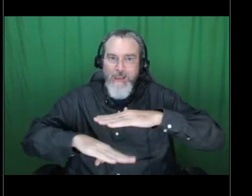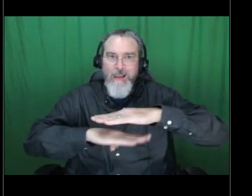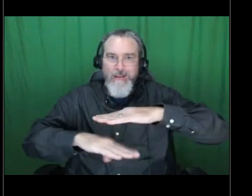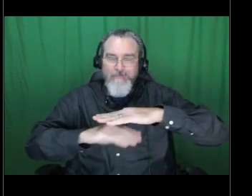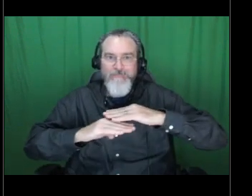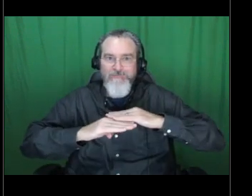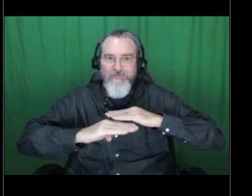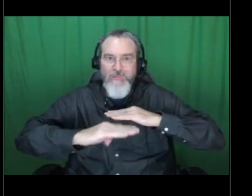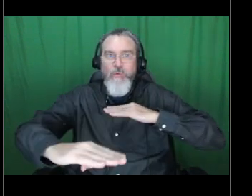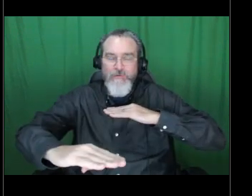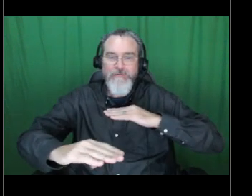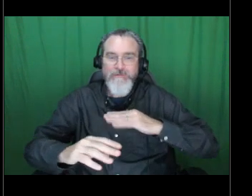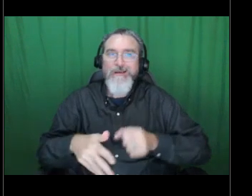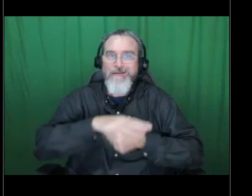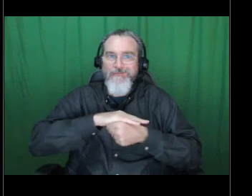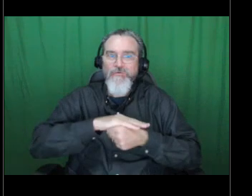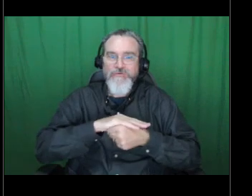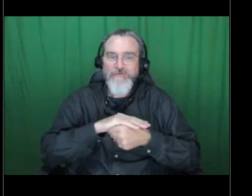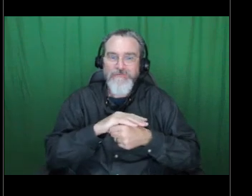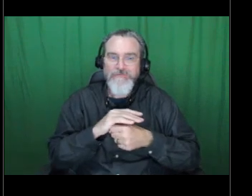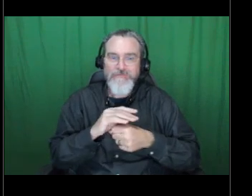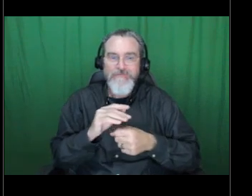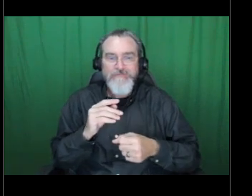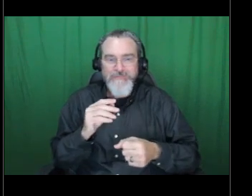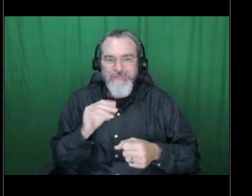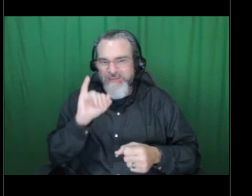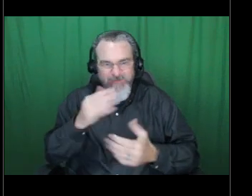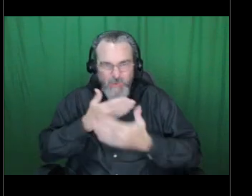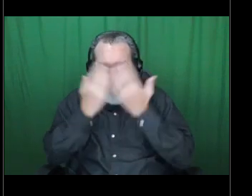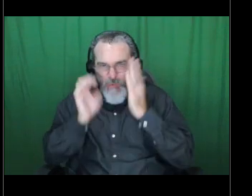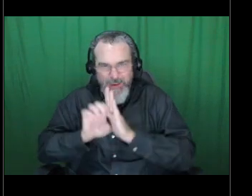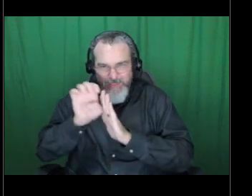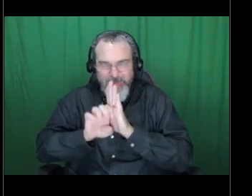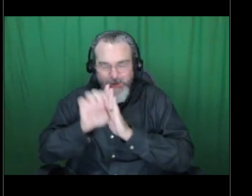unit must be on an accessible route.